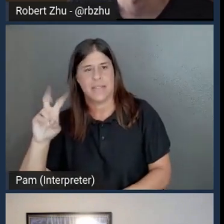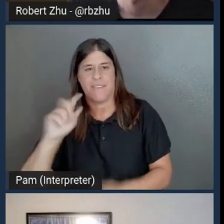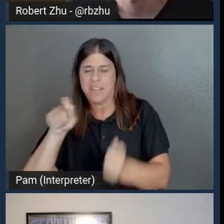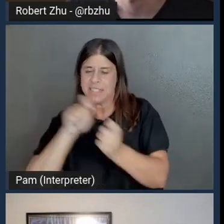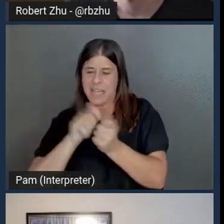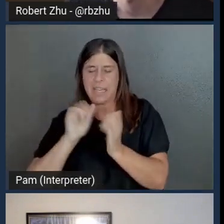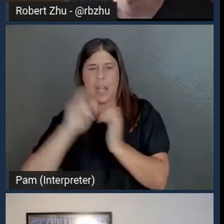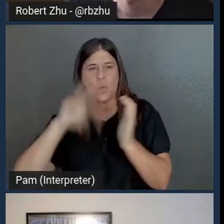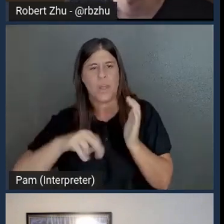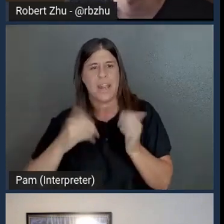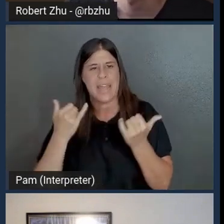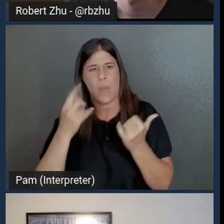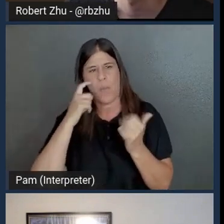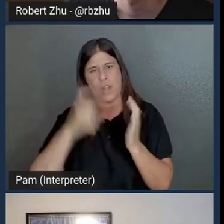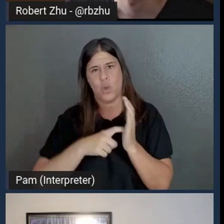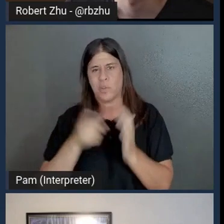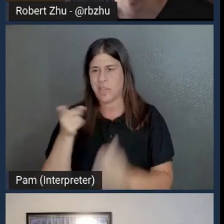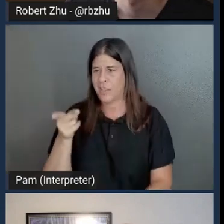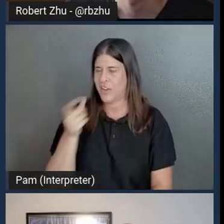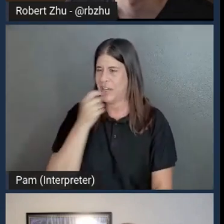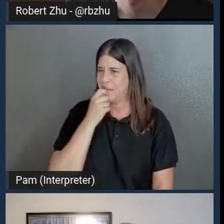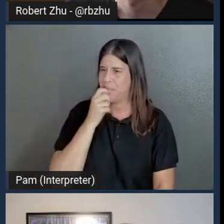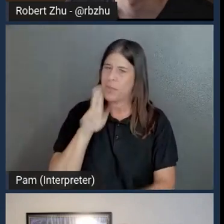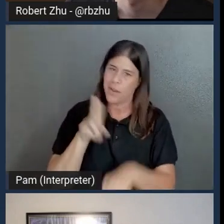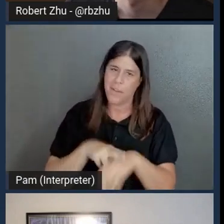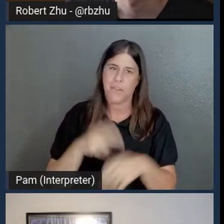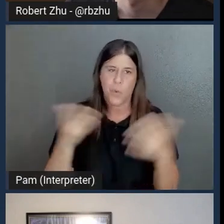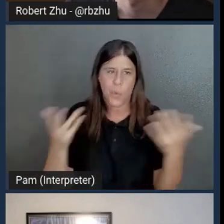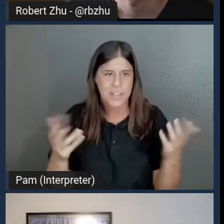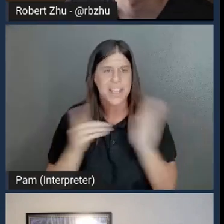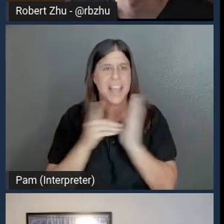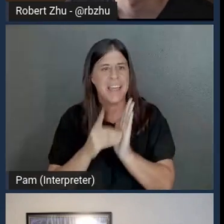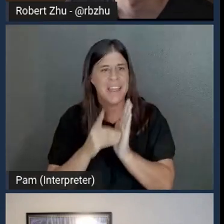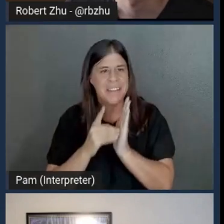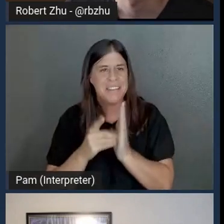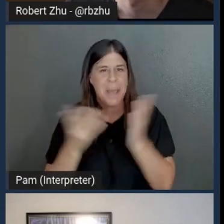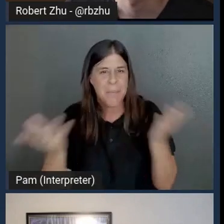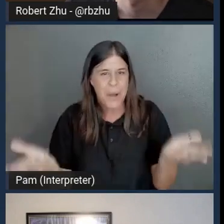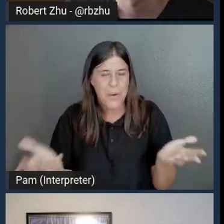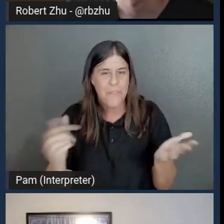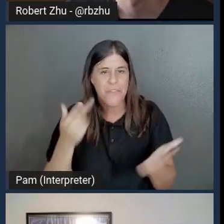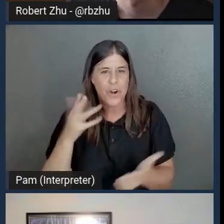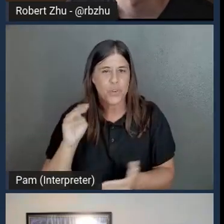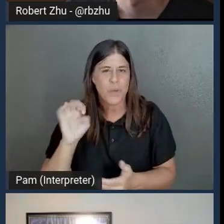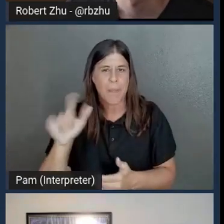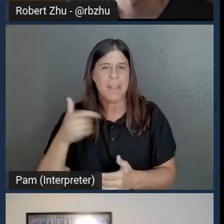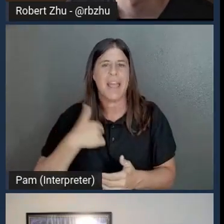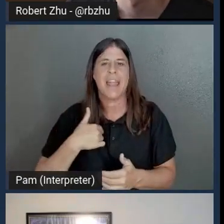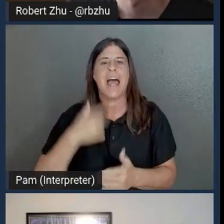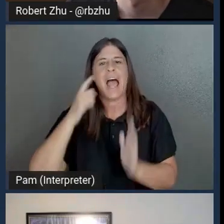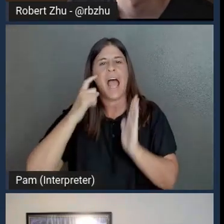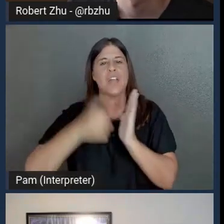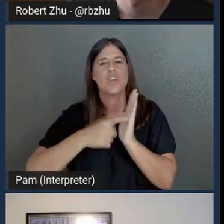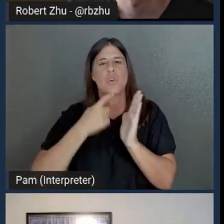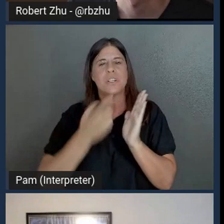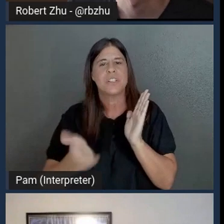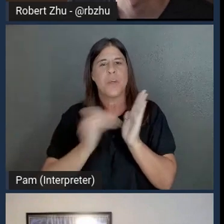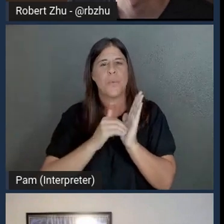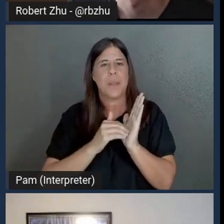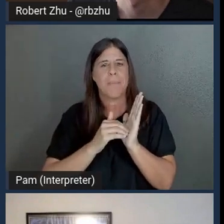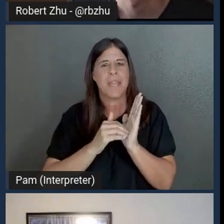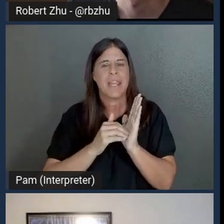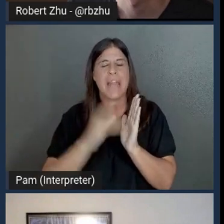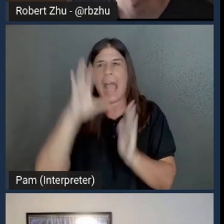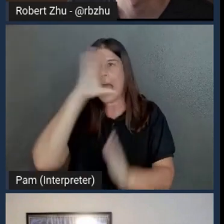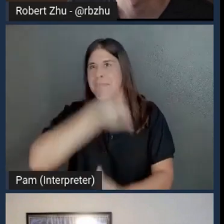actually noticed now that I look at this, of course, demo bug Gremlins. I noticed that in the repeat, I'm missing a step in